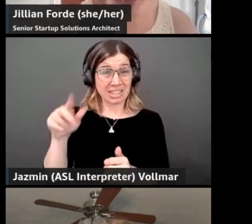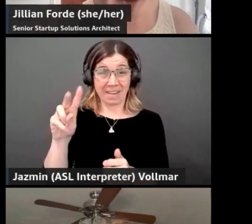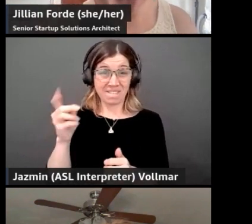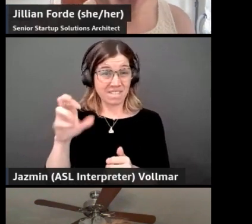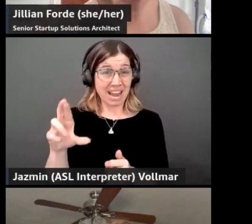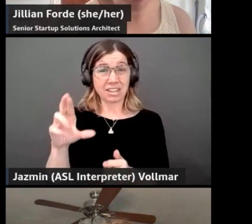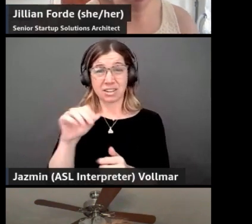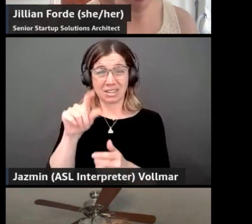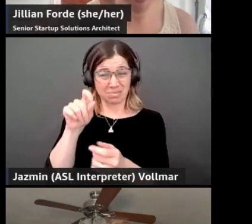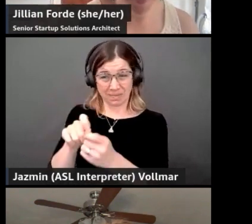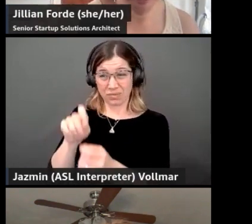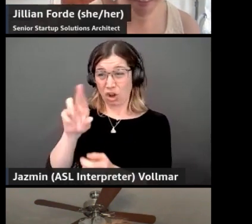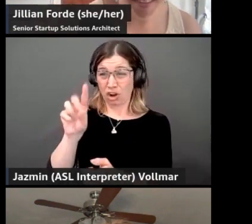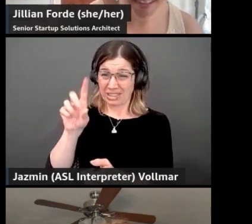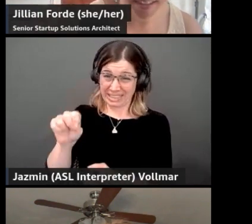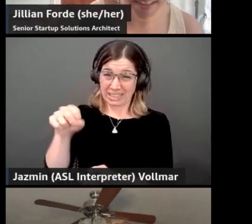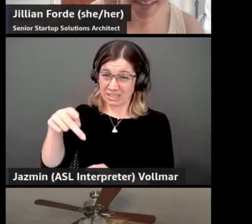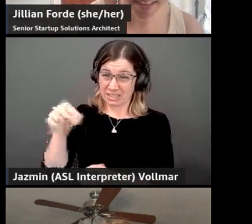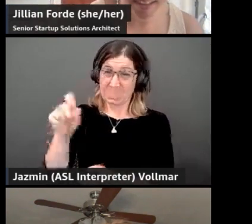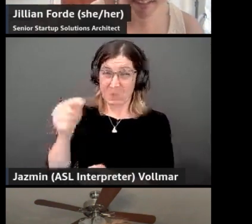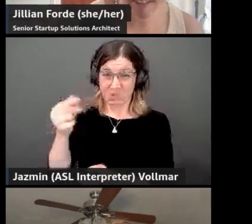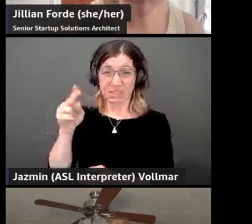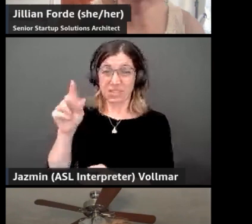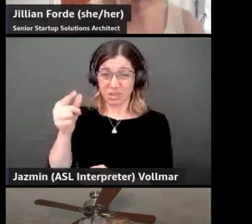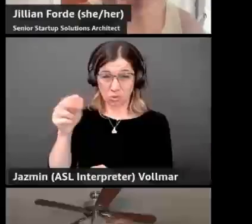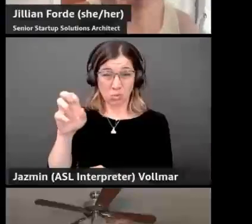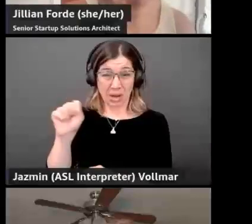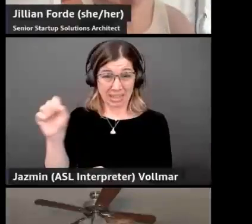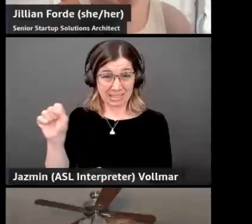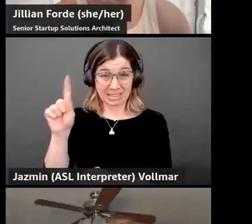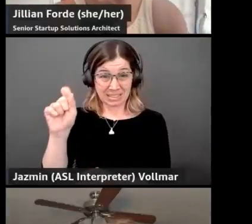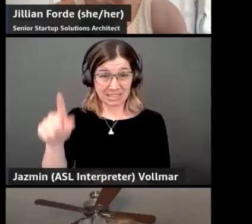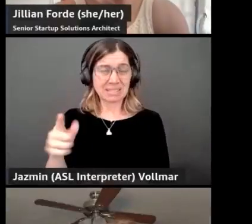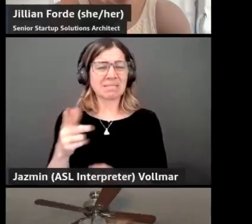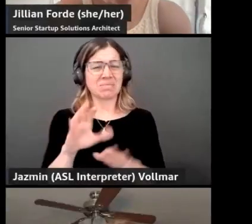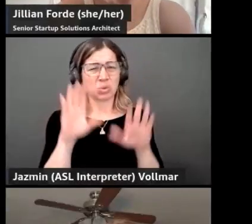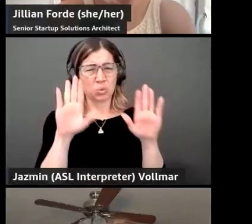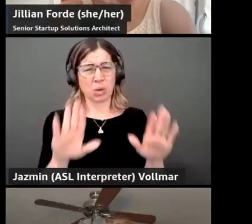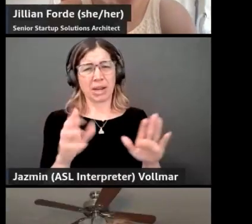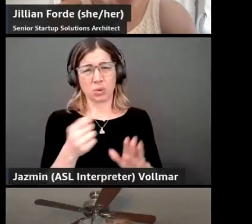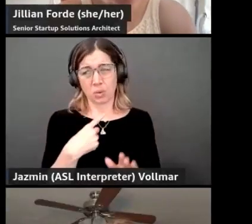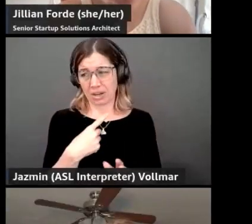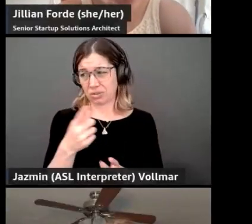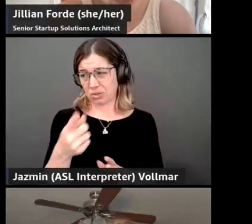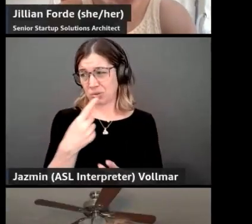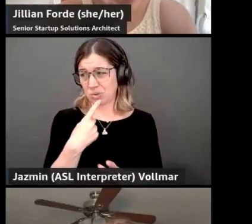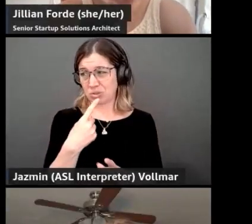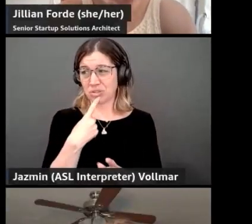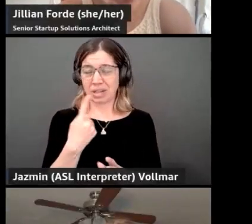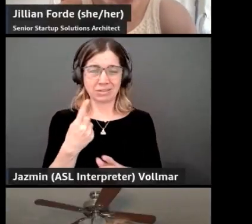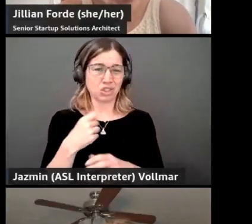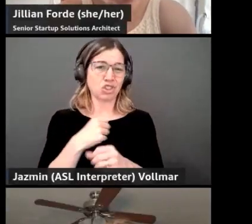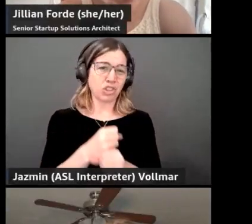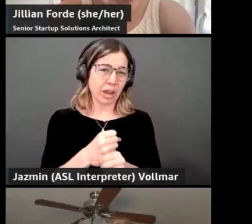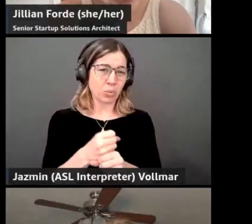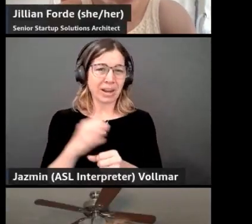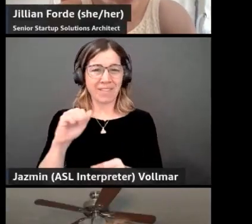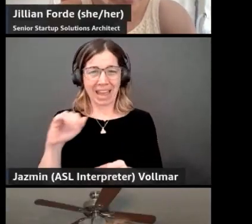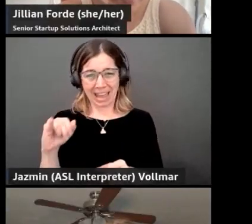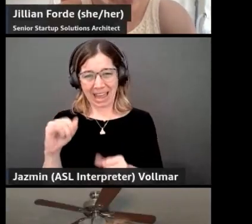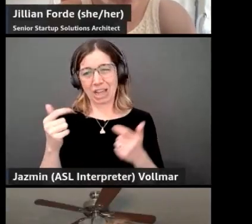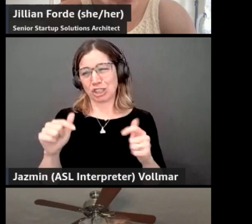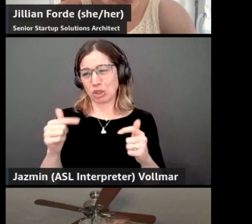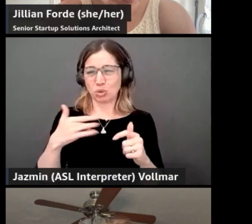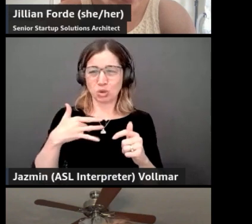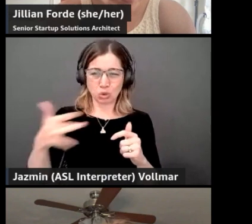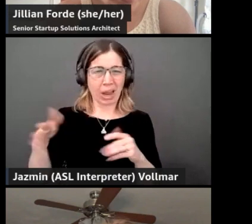RDS Postgres? Yeah, so that's a great question. I mean, clearly, as you said, generative AI, there's a huge trend to it right